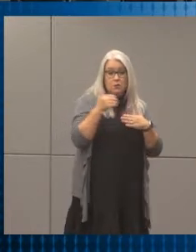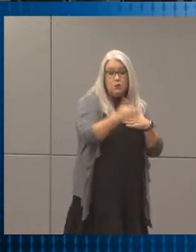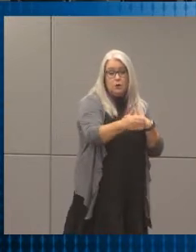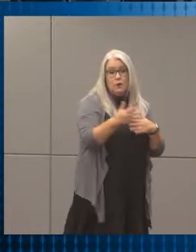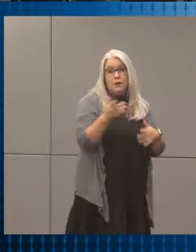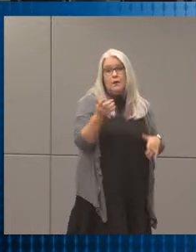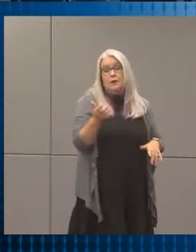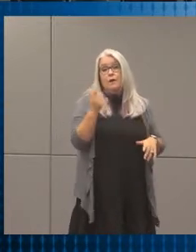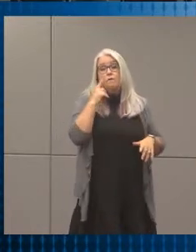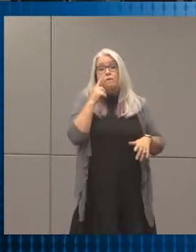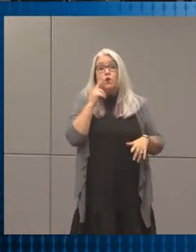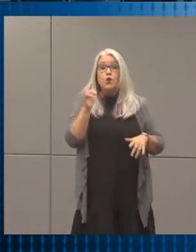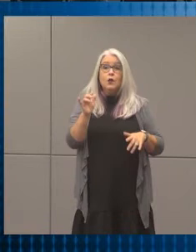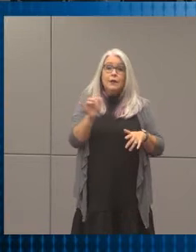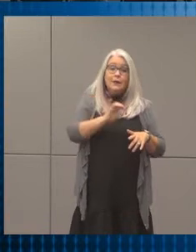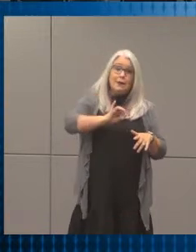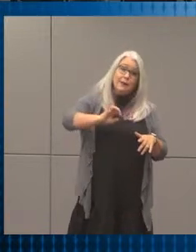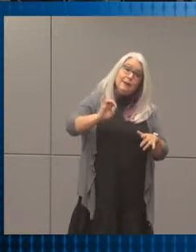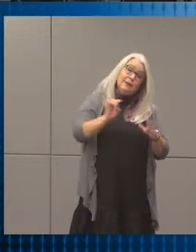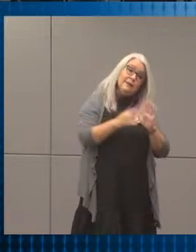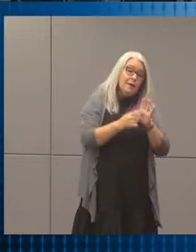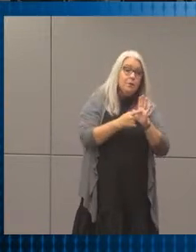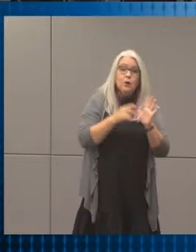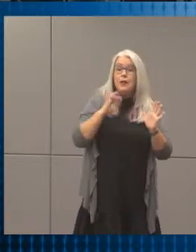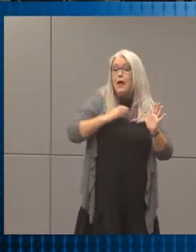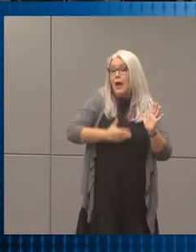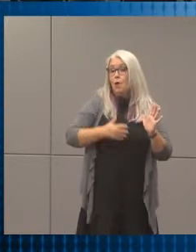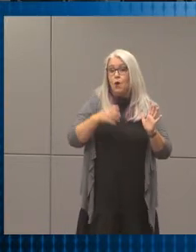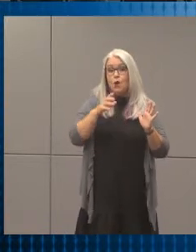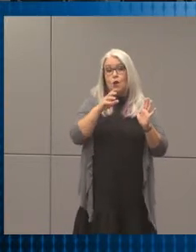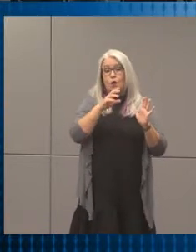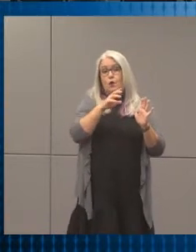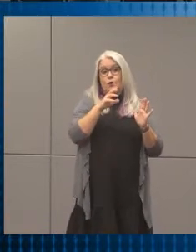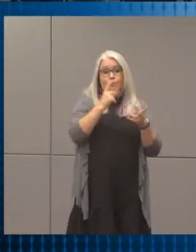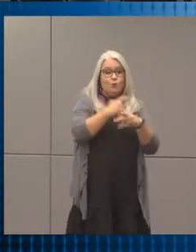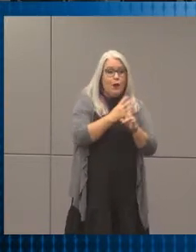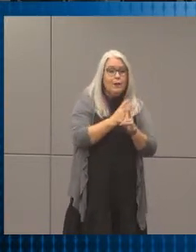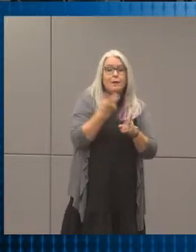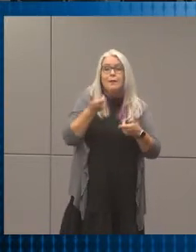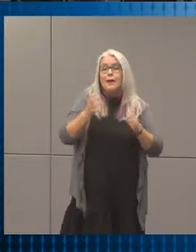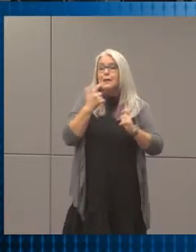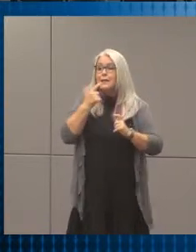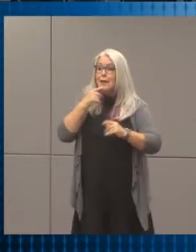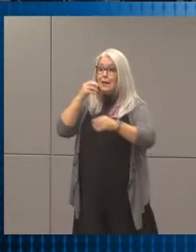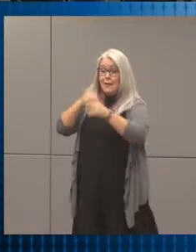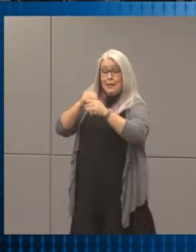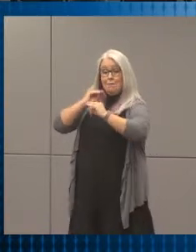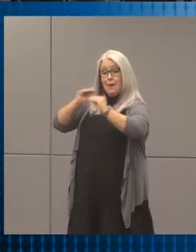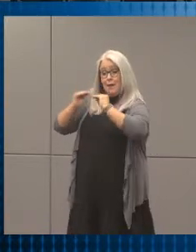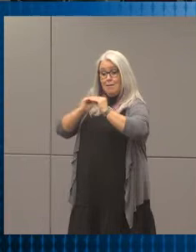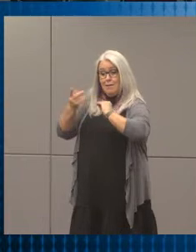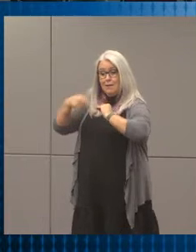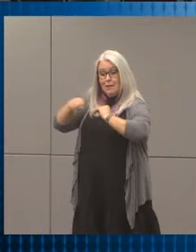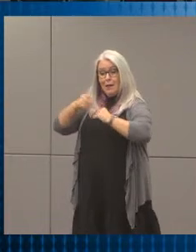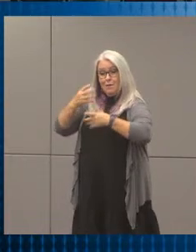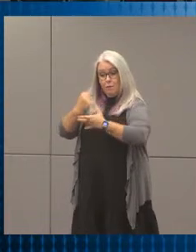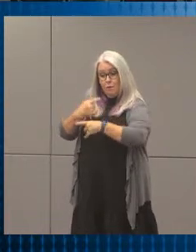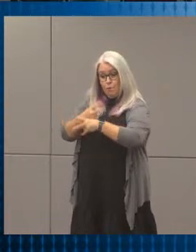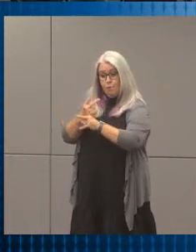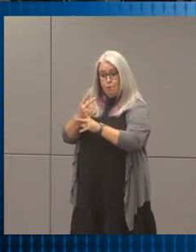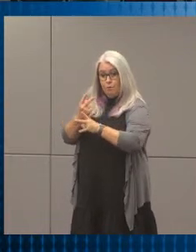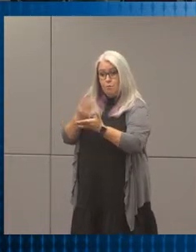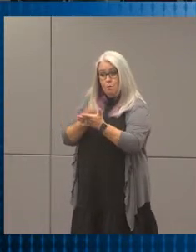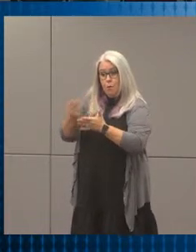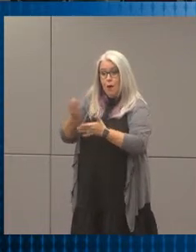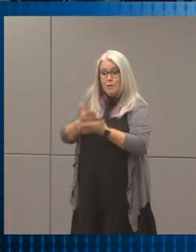mean, not our product. I'm talking in maintenance. They have something they purchased that has Java